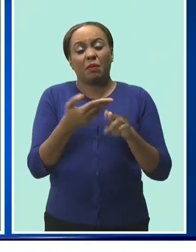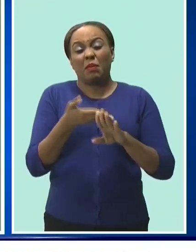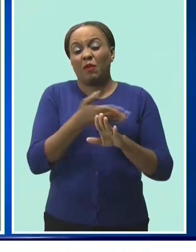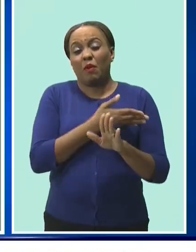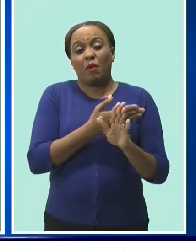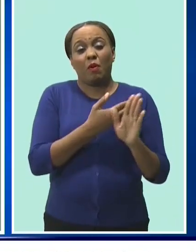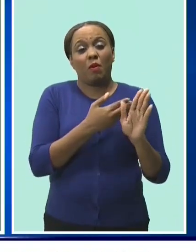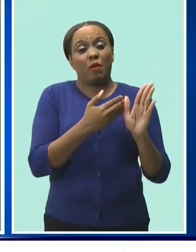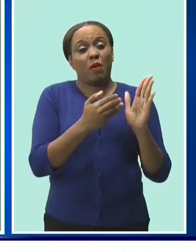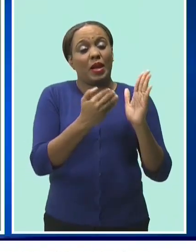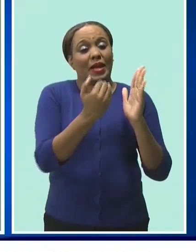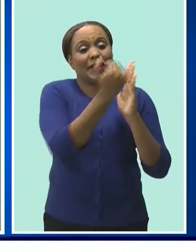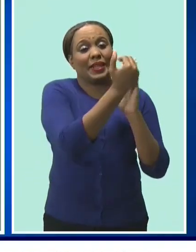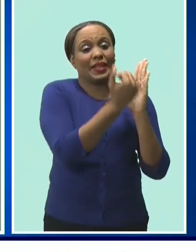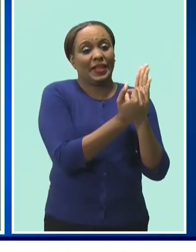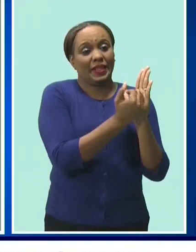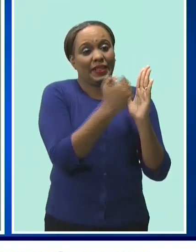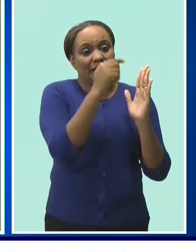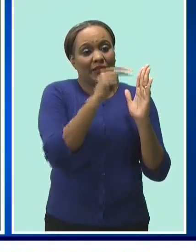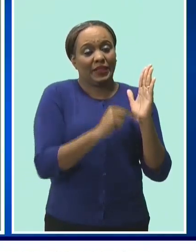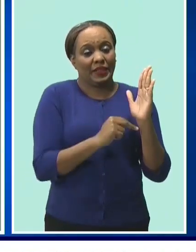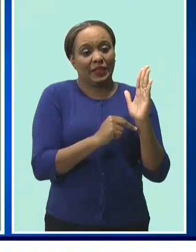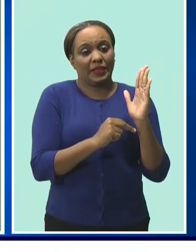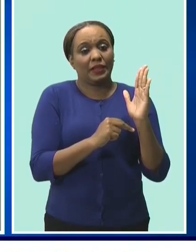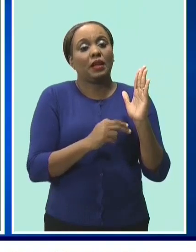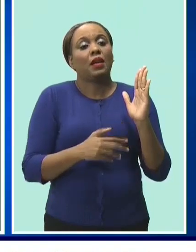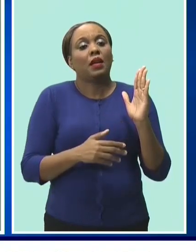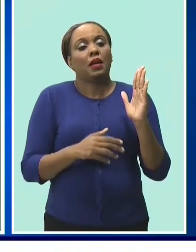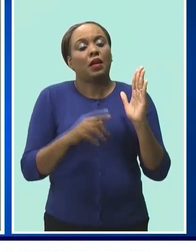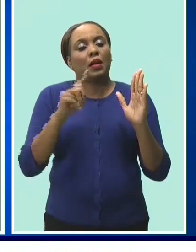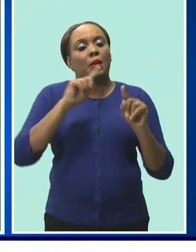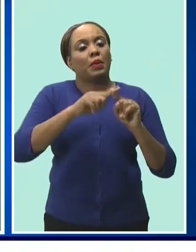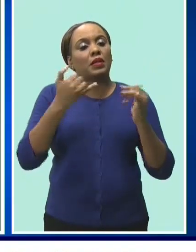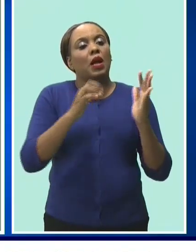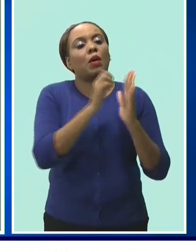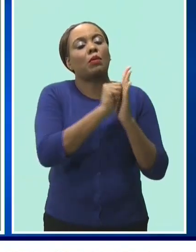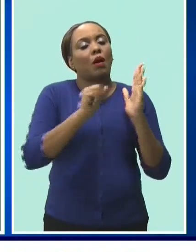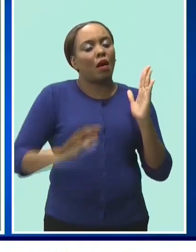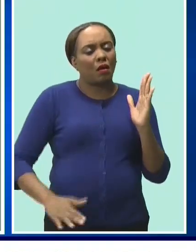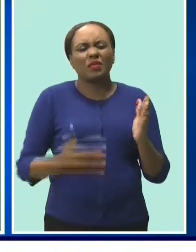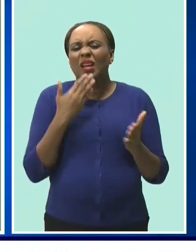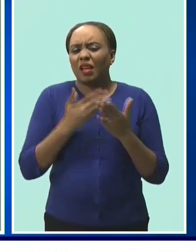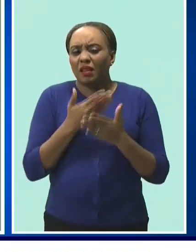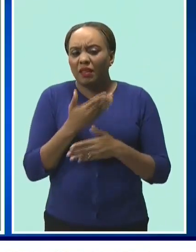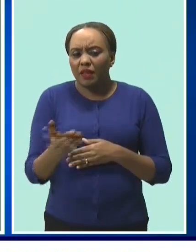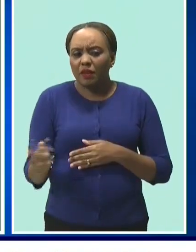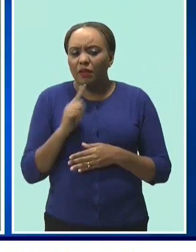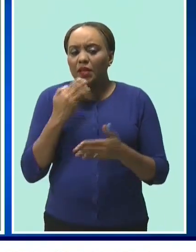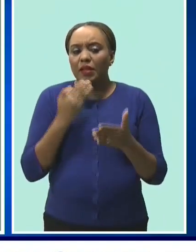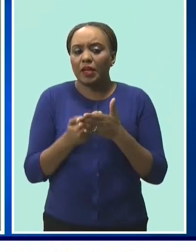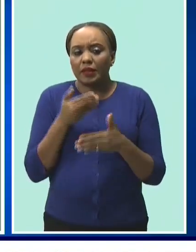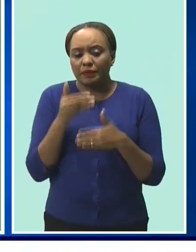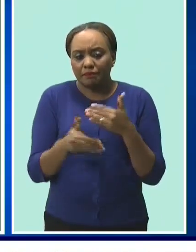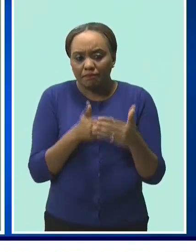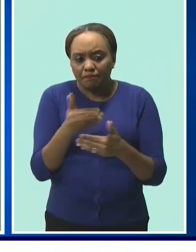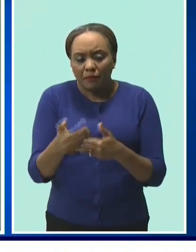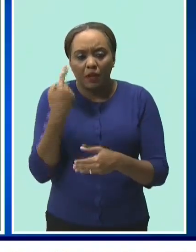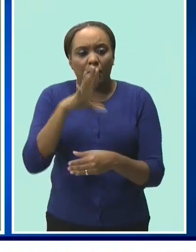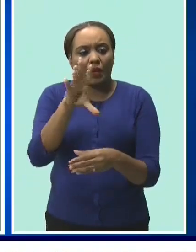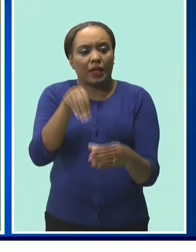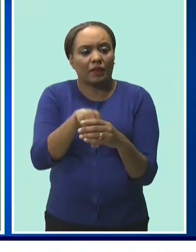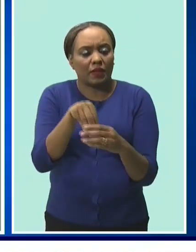list of non-cooperative tax jurisdictions. He described it as a significant development in attracting additional investment